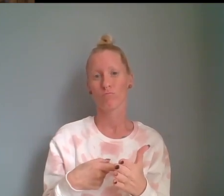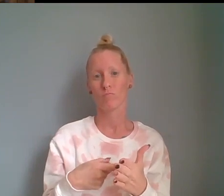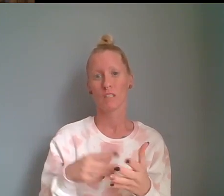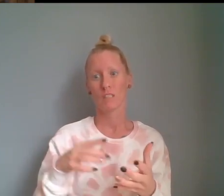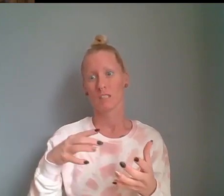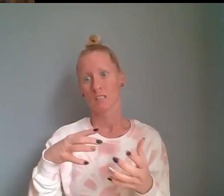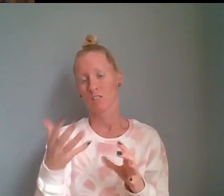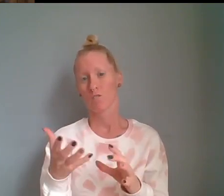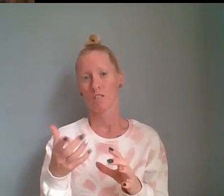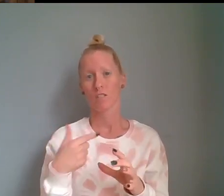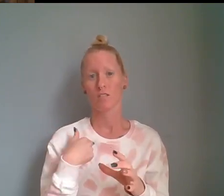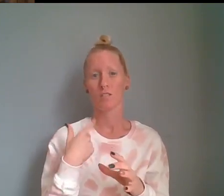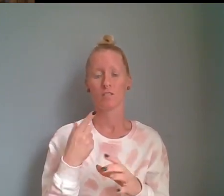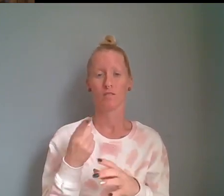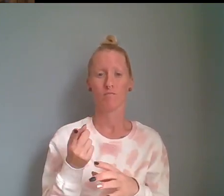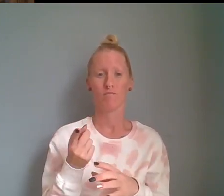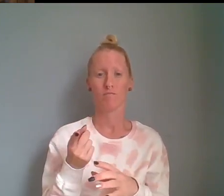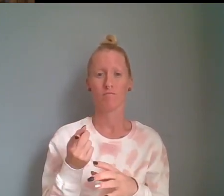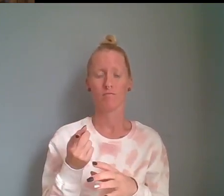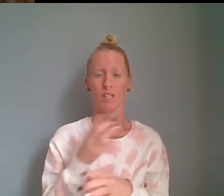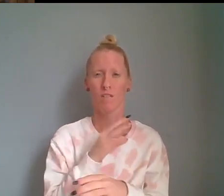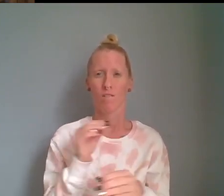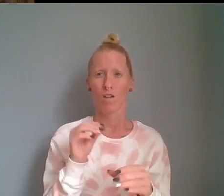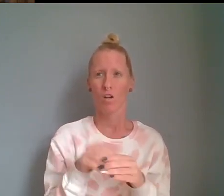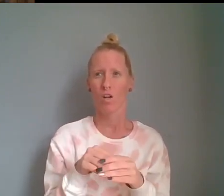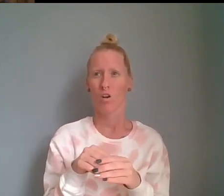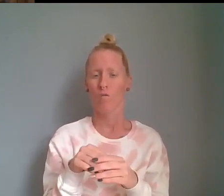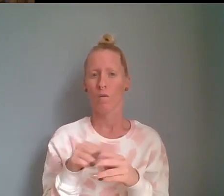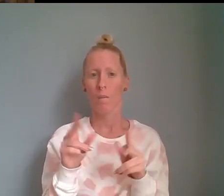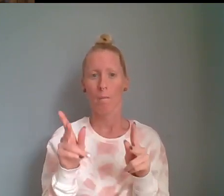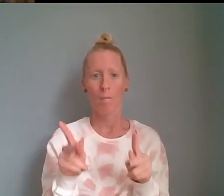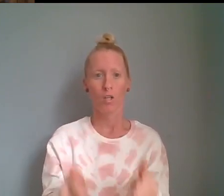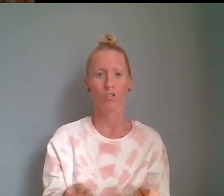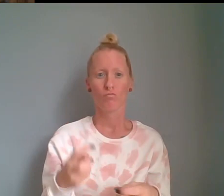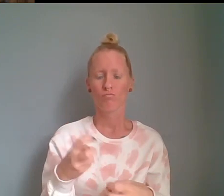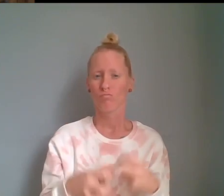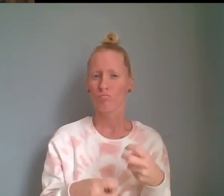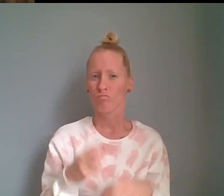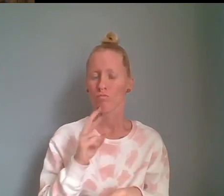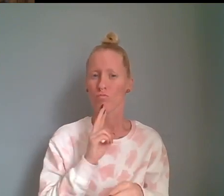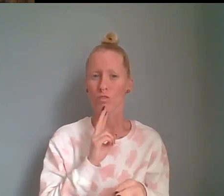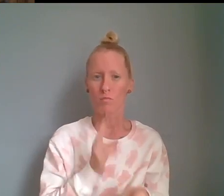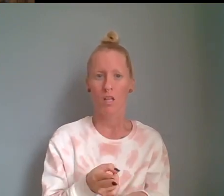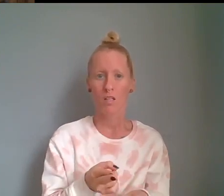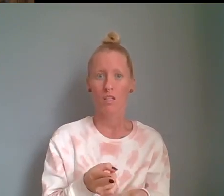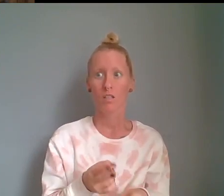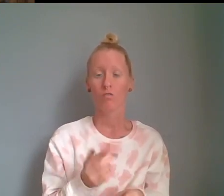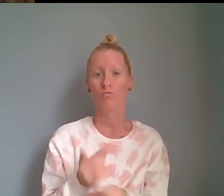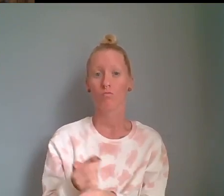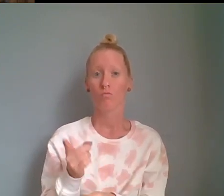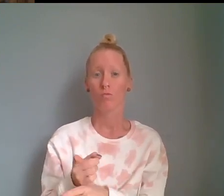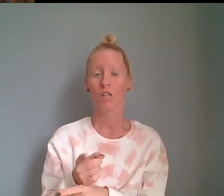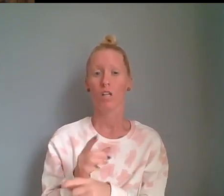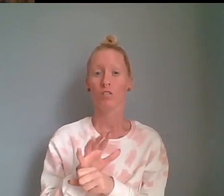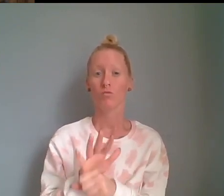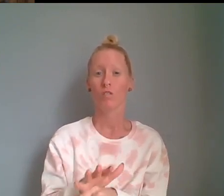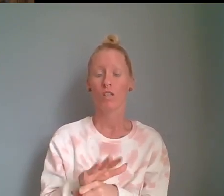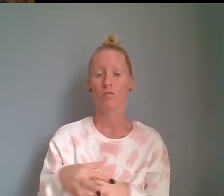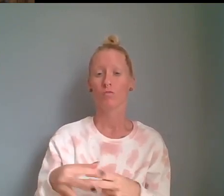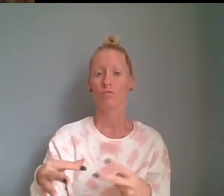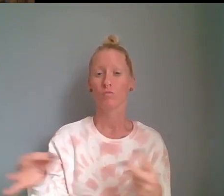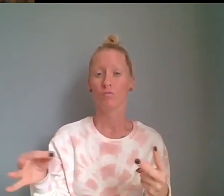dysregulation of the anterior cingulate may be involved in a person's difficulty in responding appropriately to stress, in